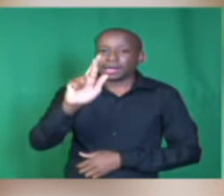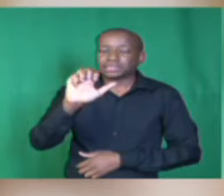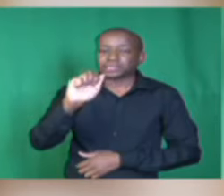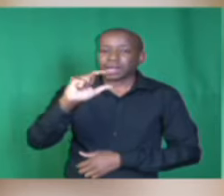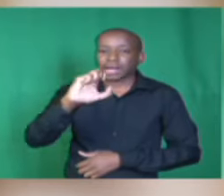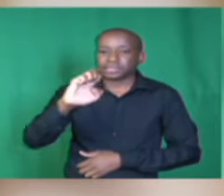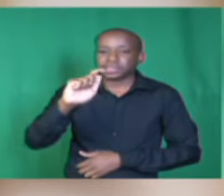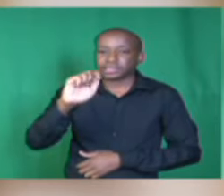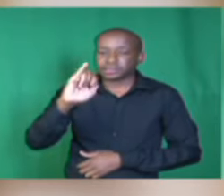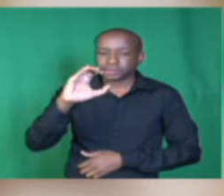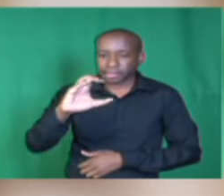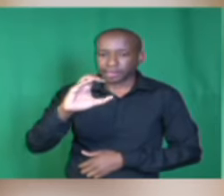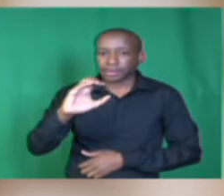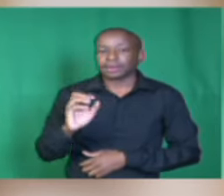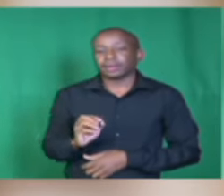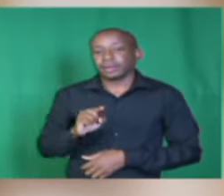strategic reasons.